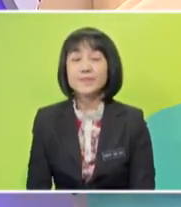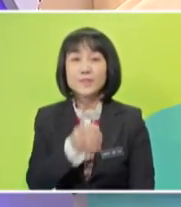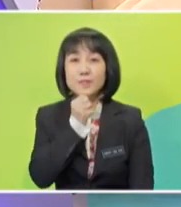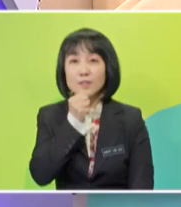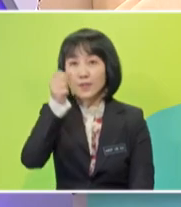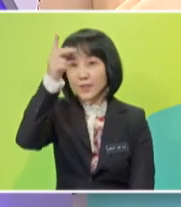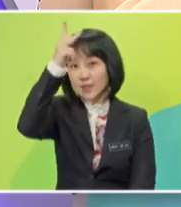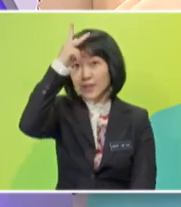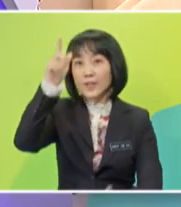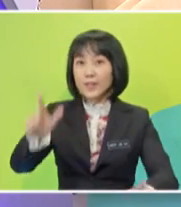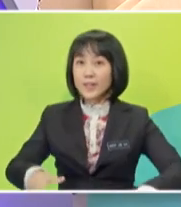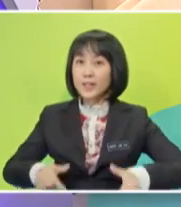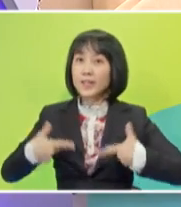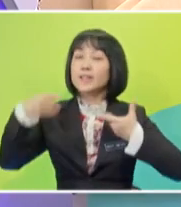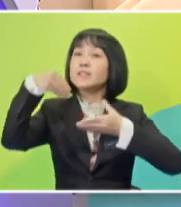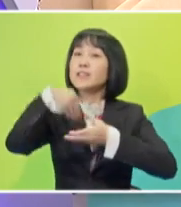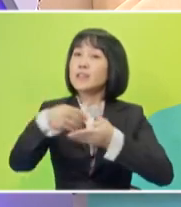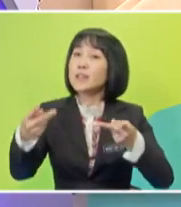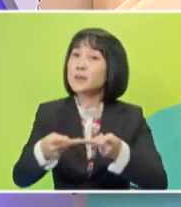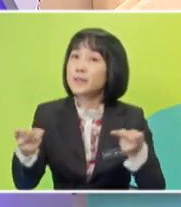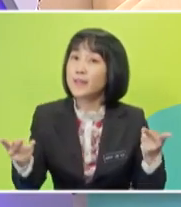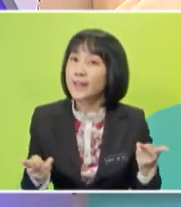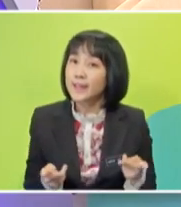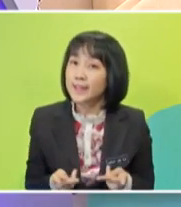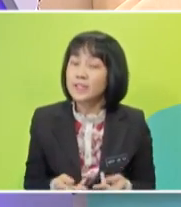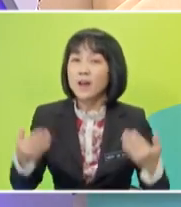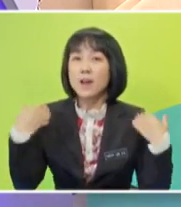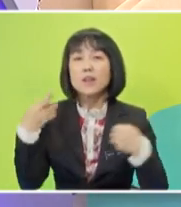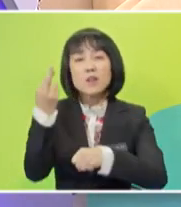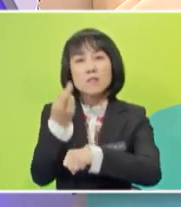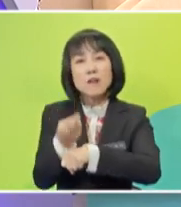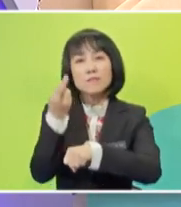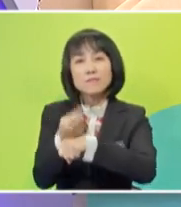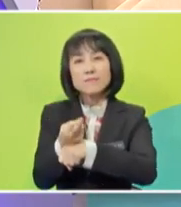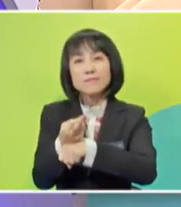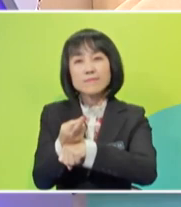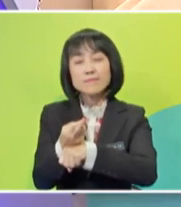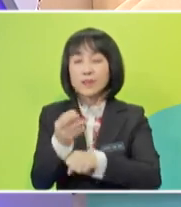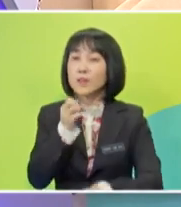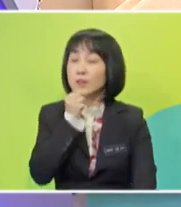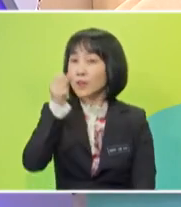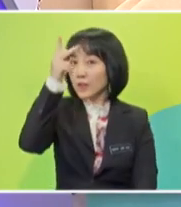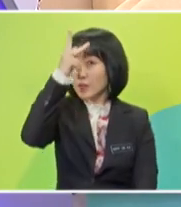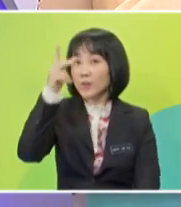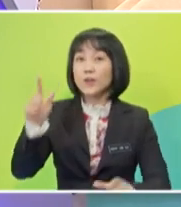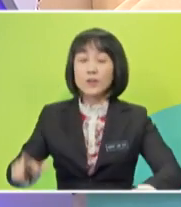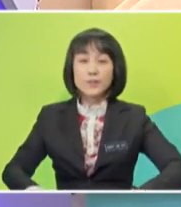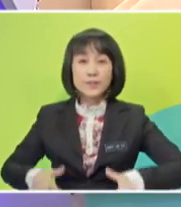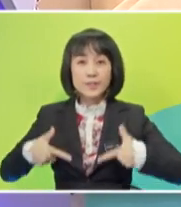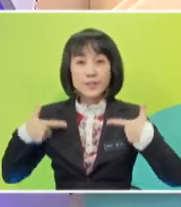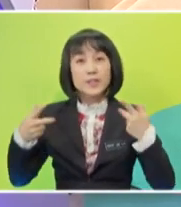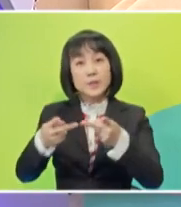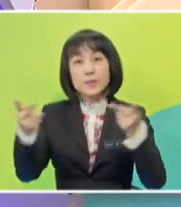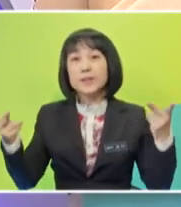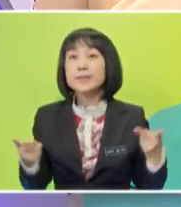goat lives in a place where there are rocks. Oh. The goat lives in a